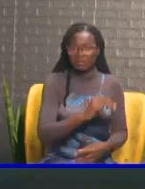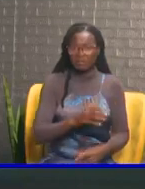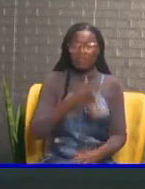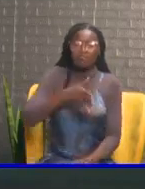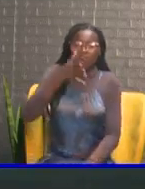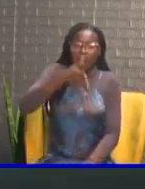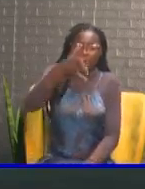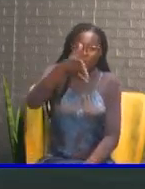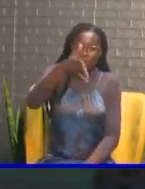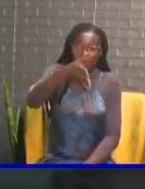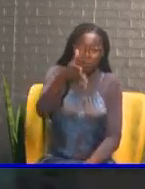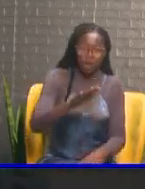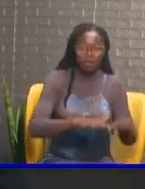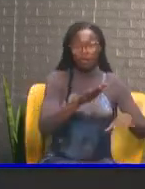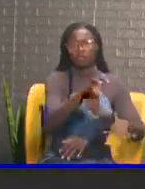Grandfathers walked that journey.